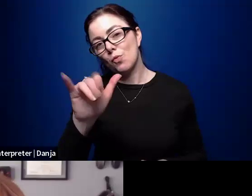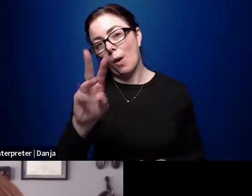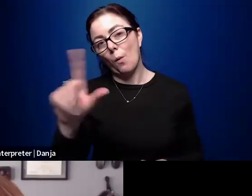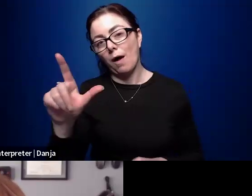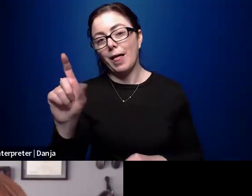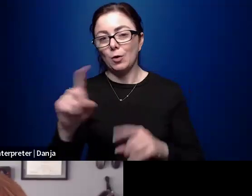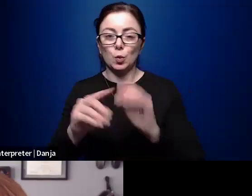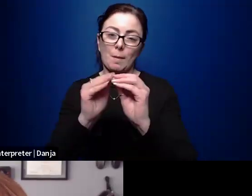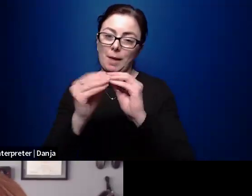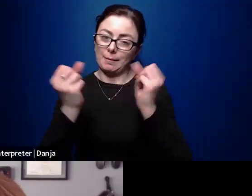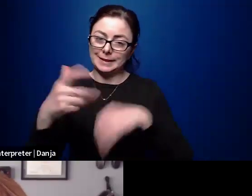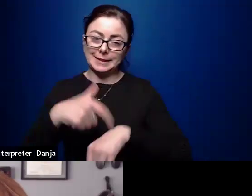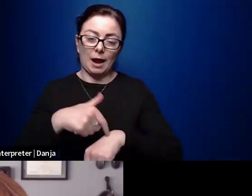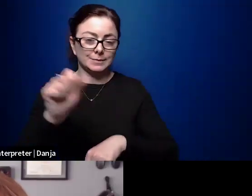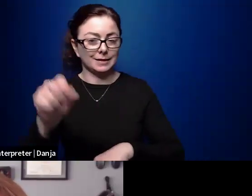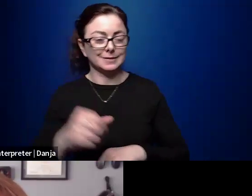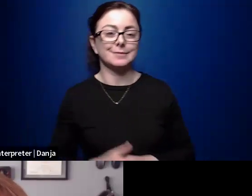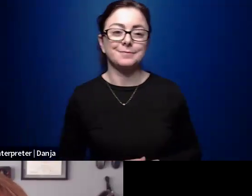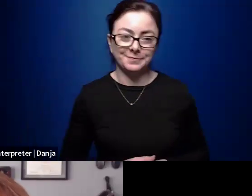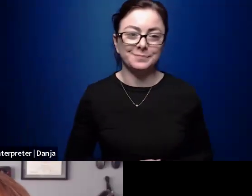Shelley, you are such an inspiration.